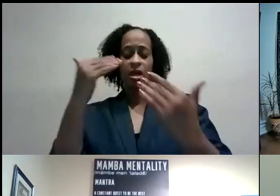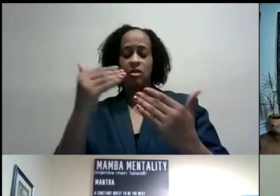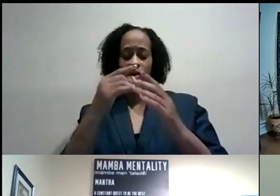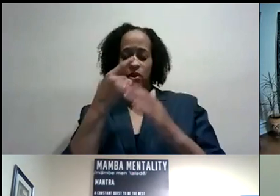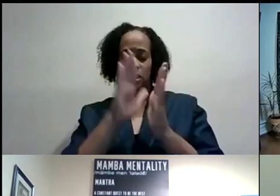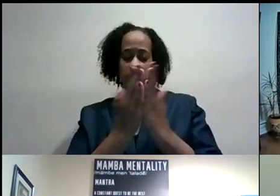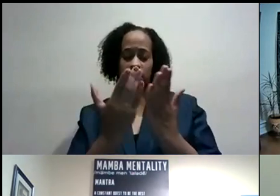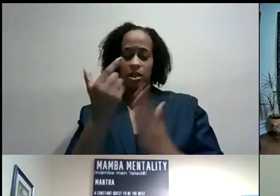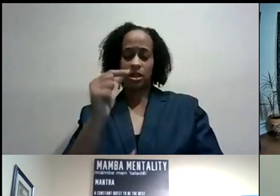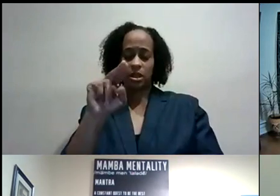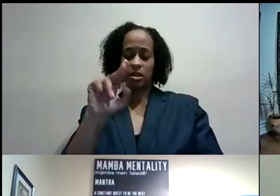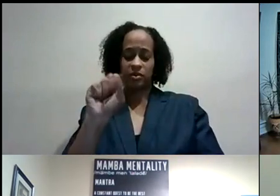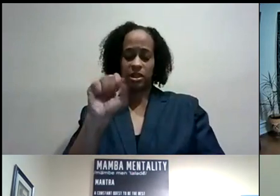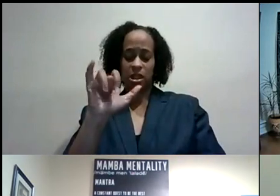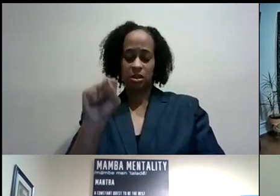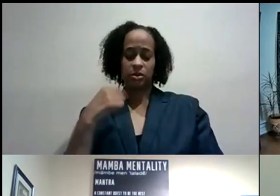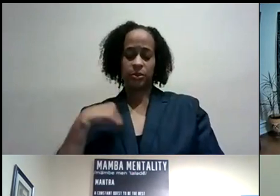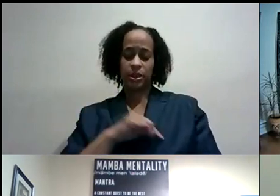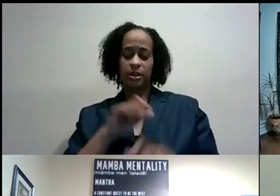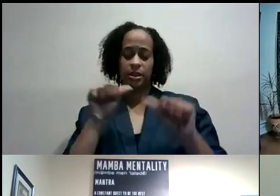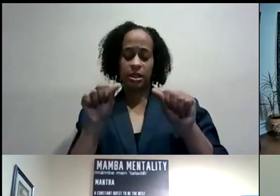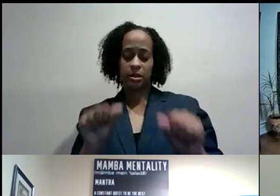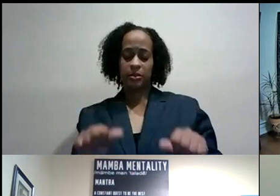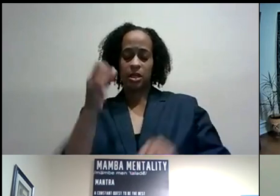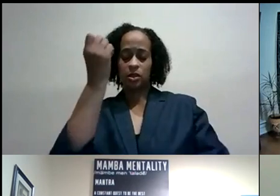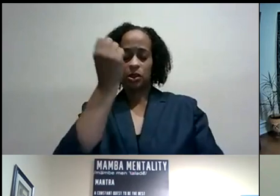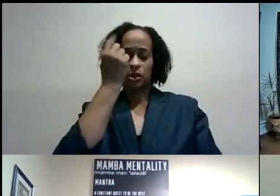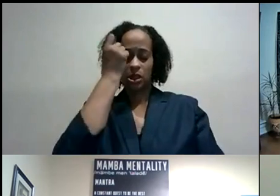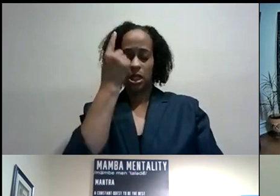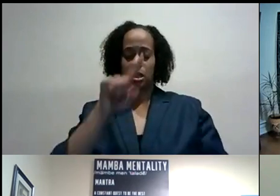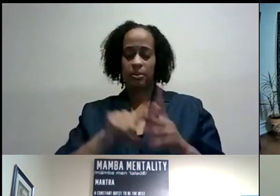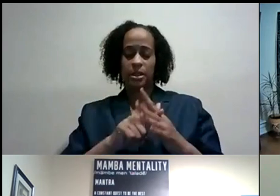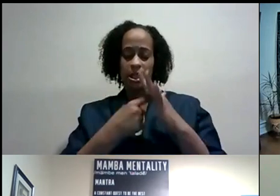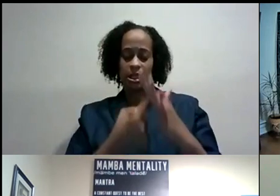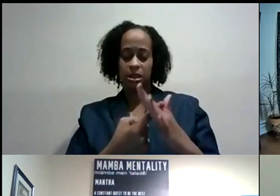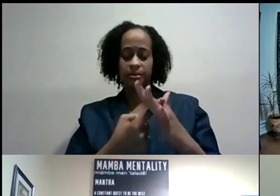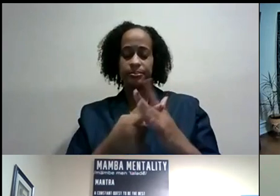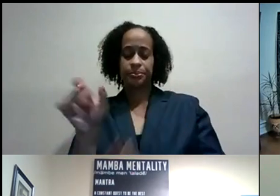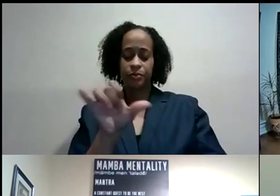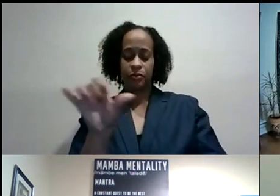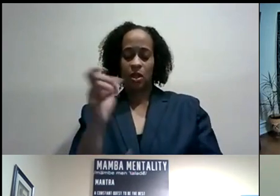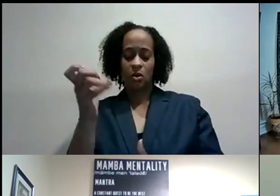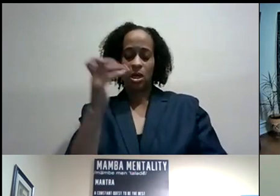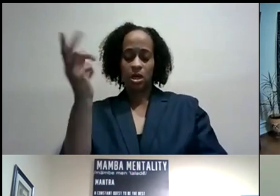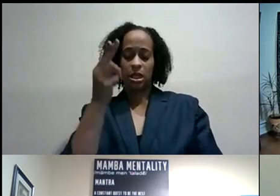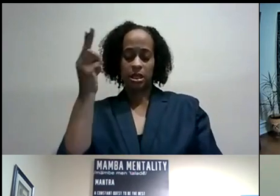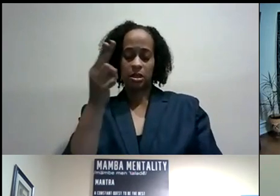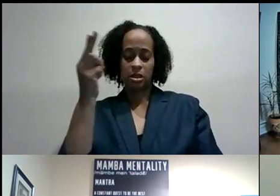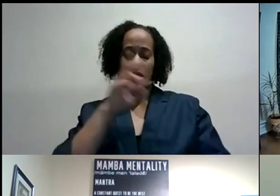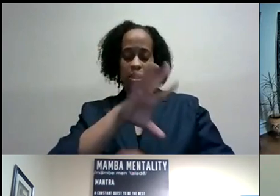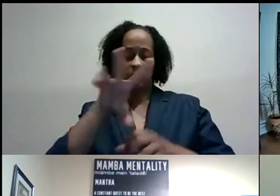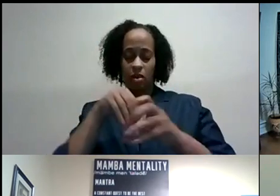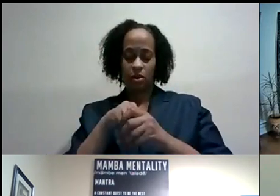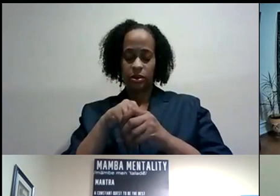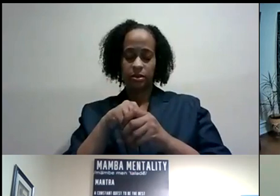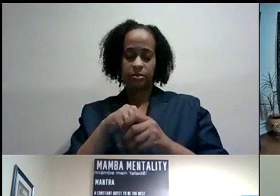of Genesis, that we might be able to understand our beginnings and also what our legacy involves.